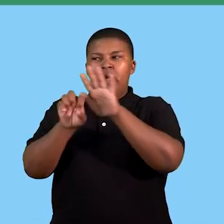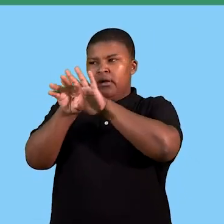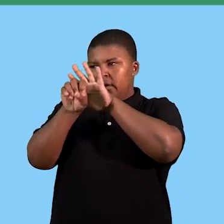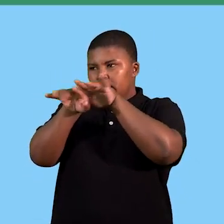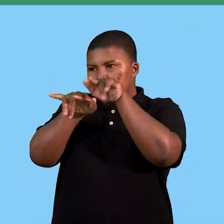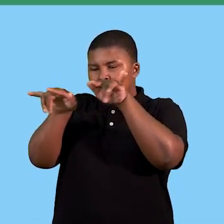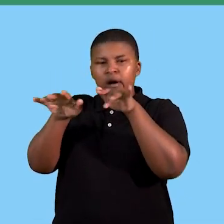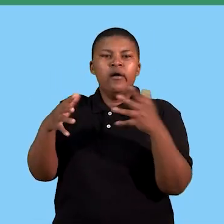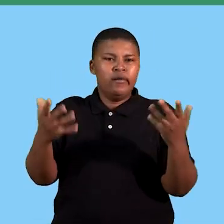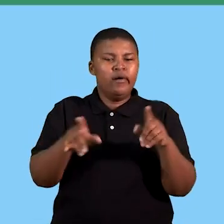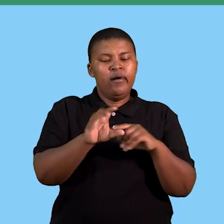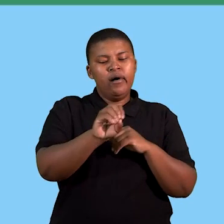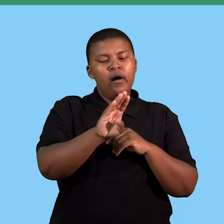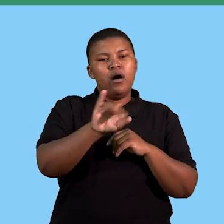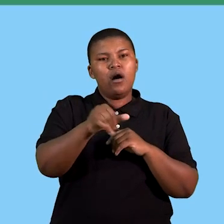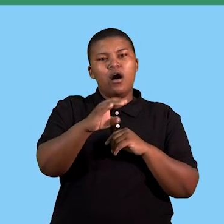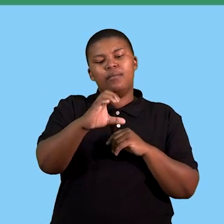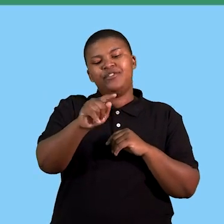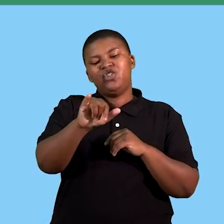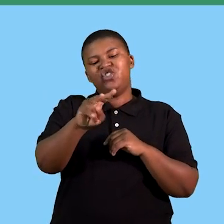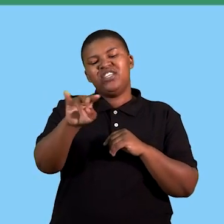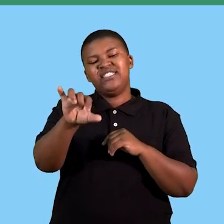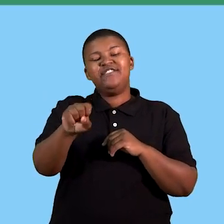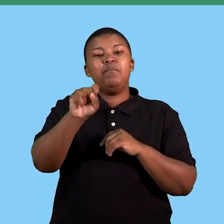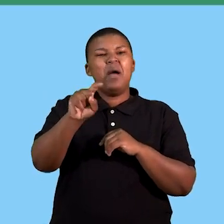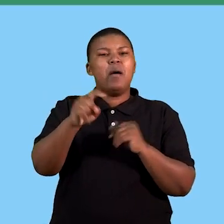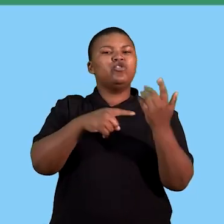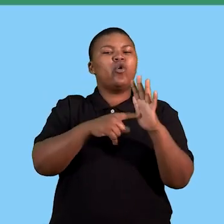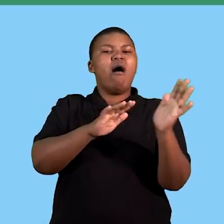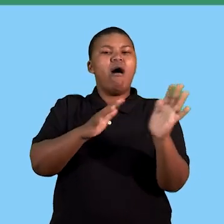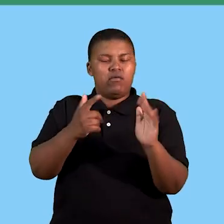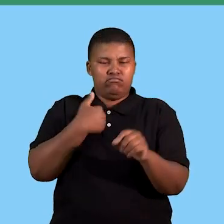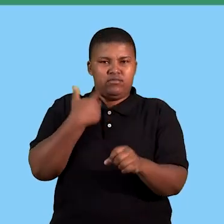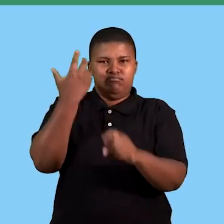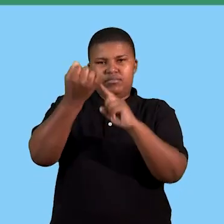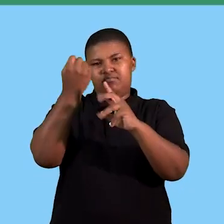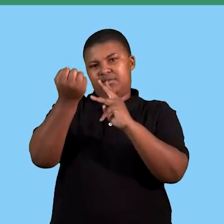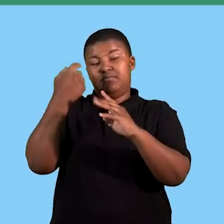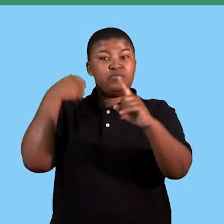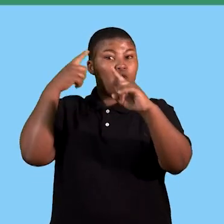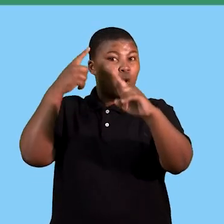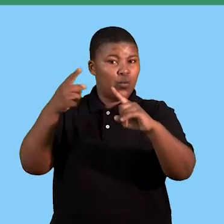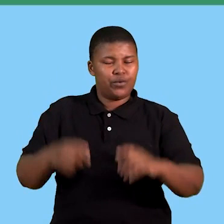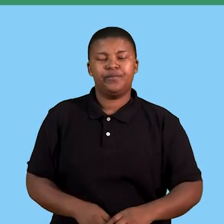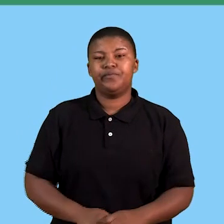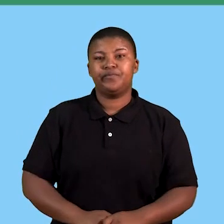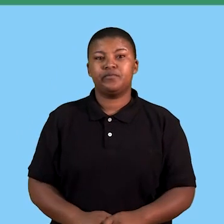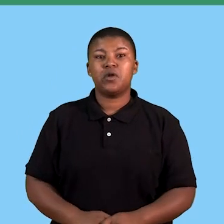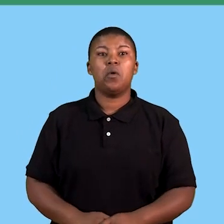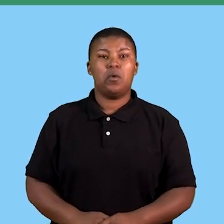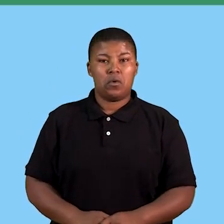market share? And our objectives tells us how we are going to achieve our goals.